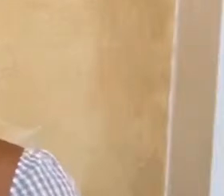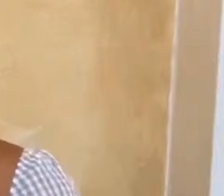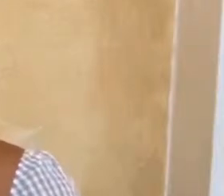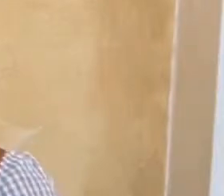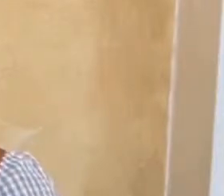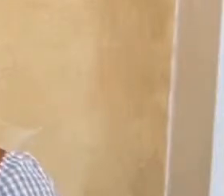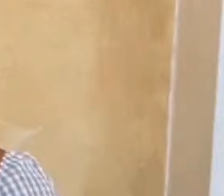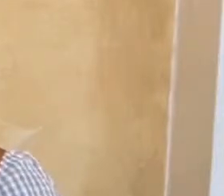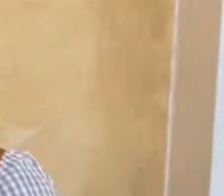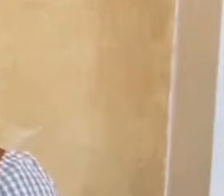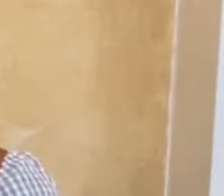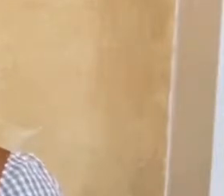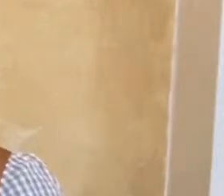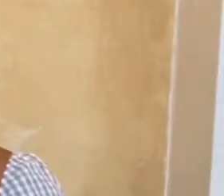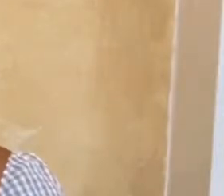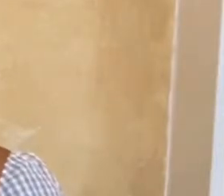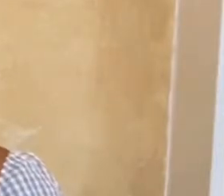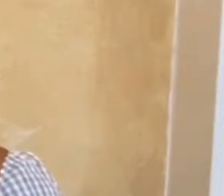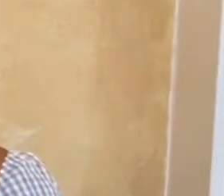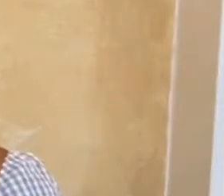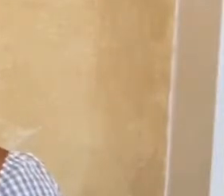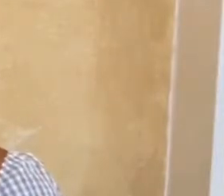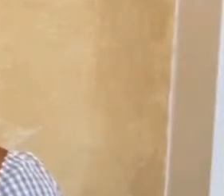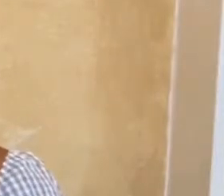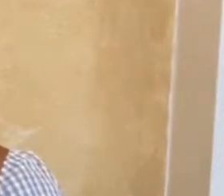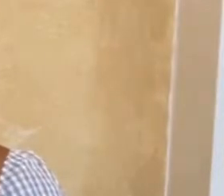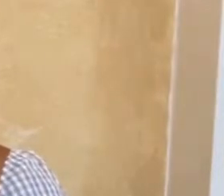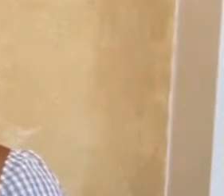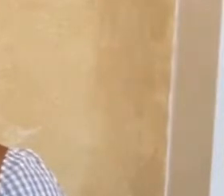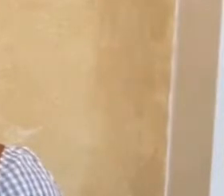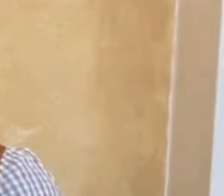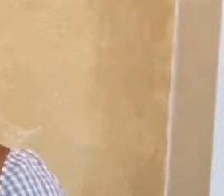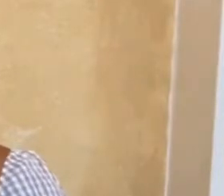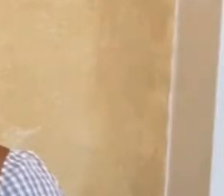like I wish I could go back to being